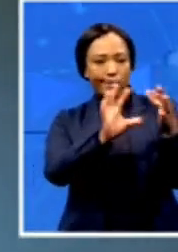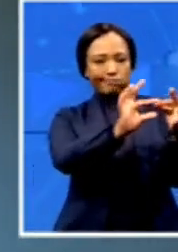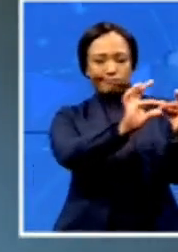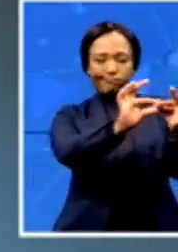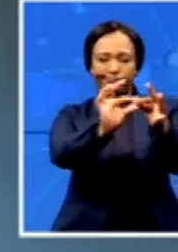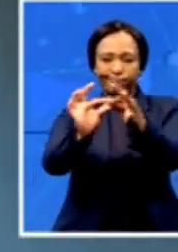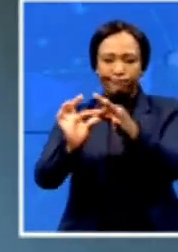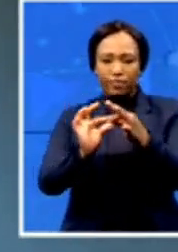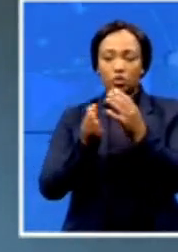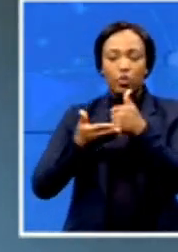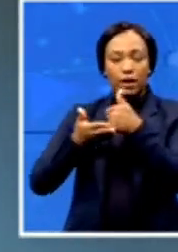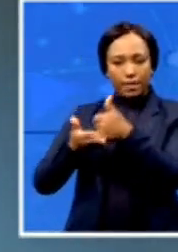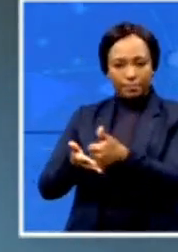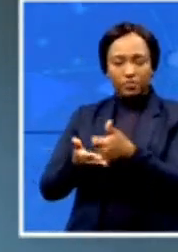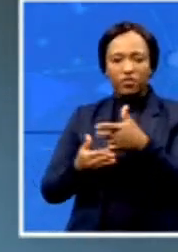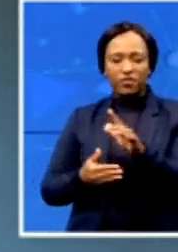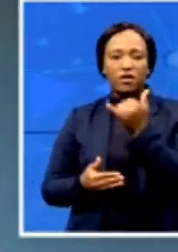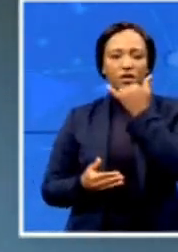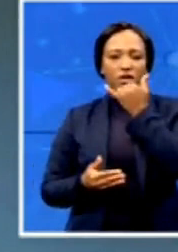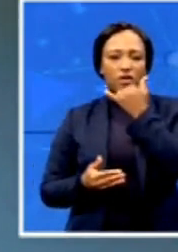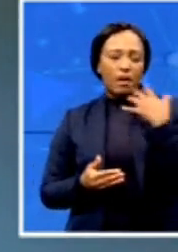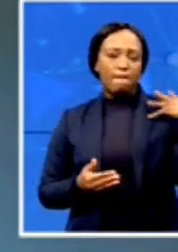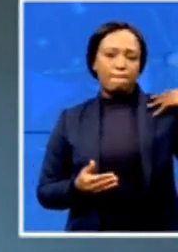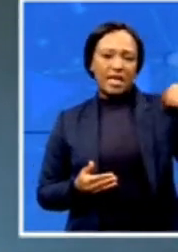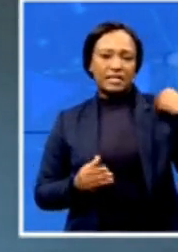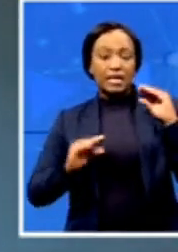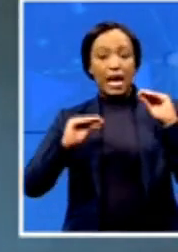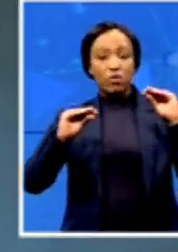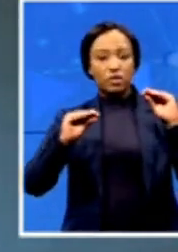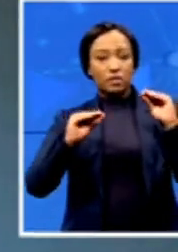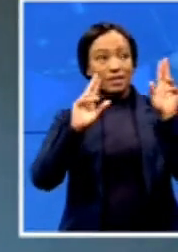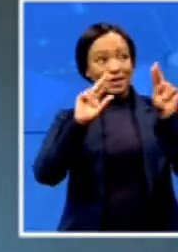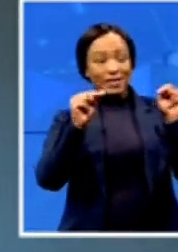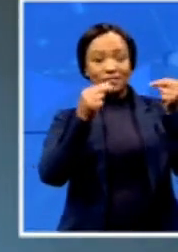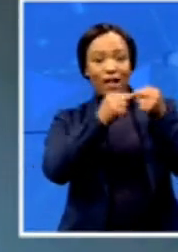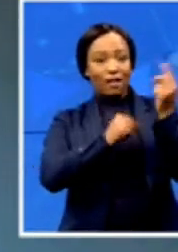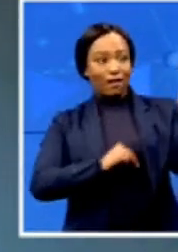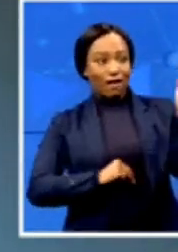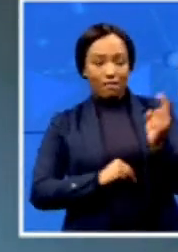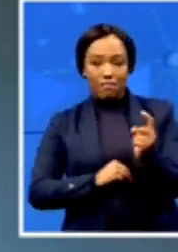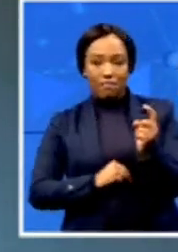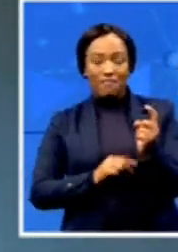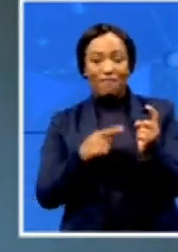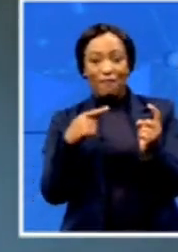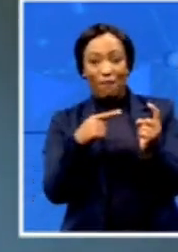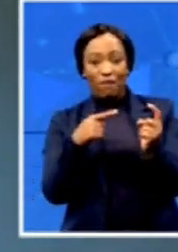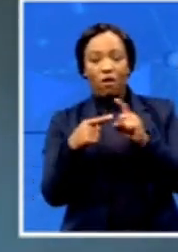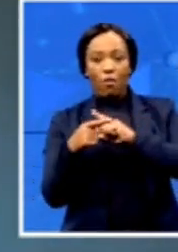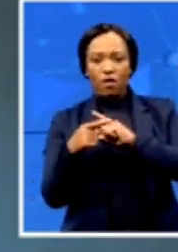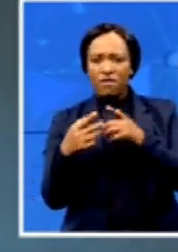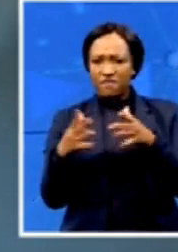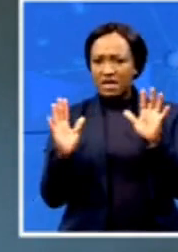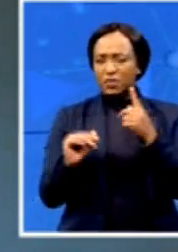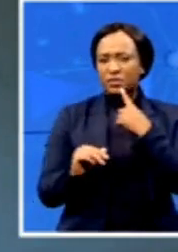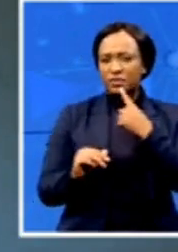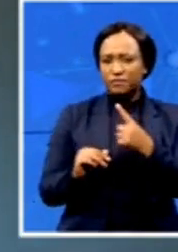the Minister of Education nationally coming here. And fortunately, she has a very clear plan to say, let's come together and